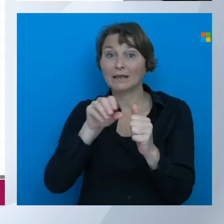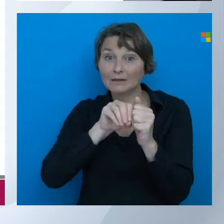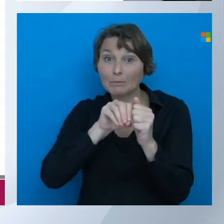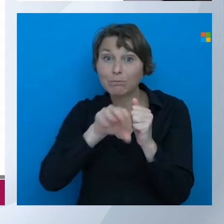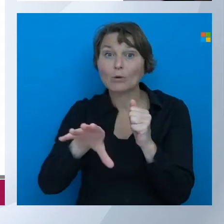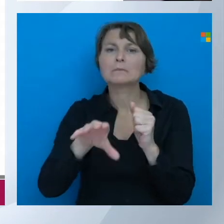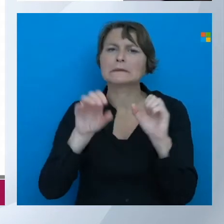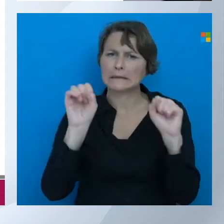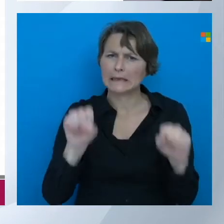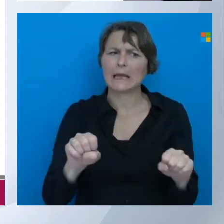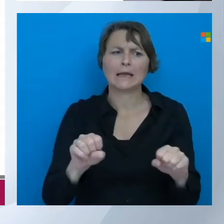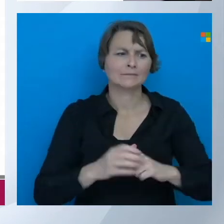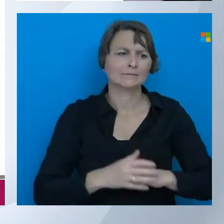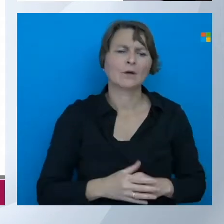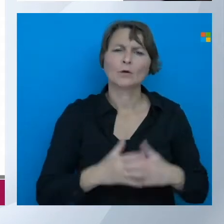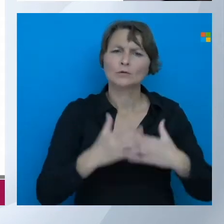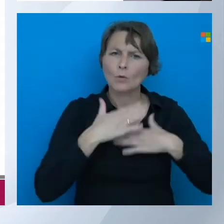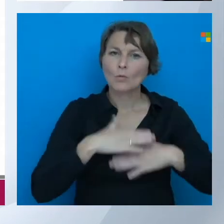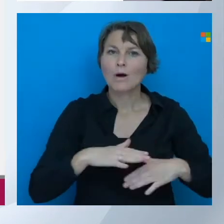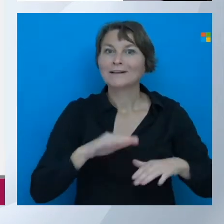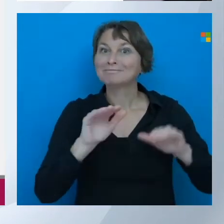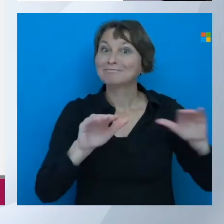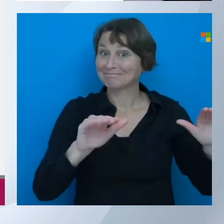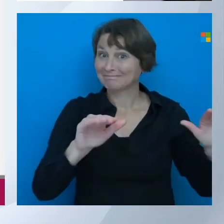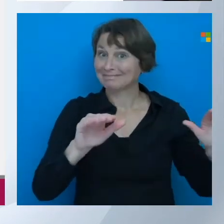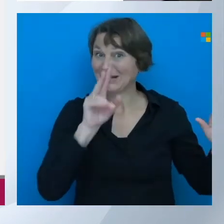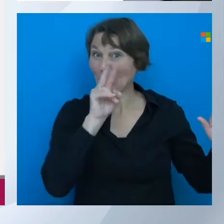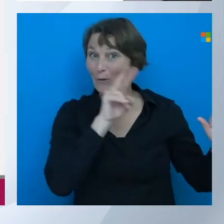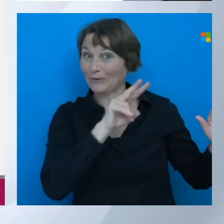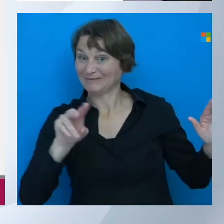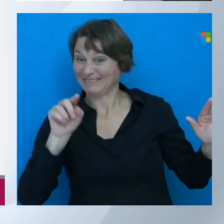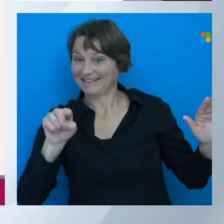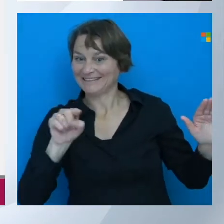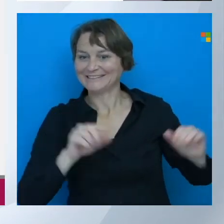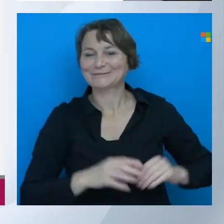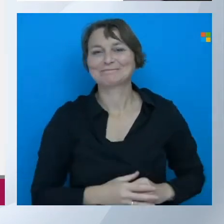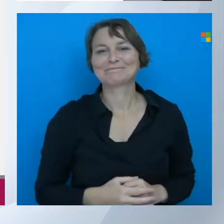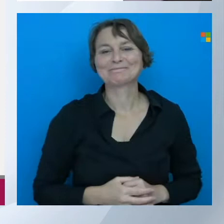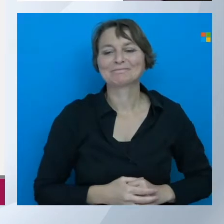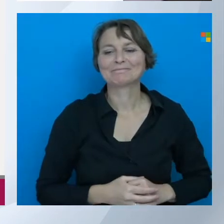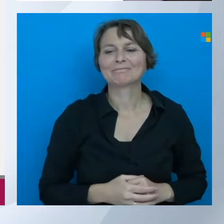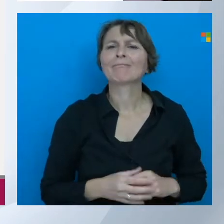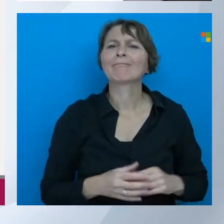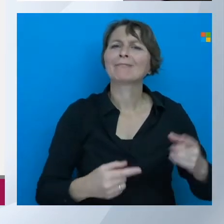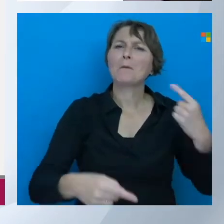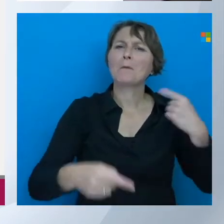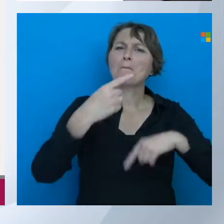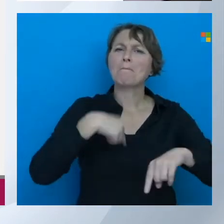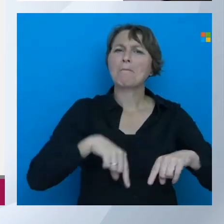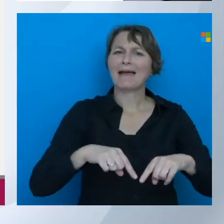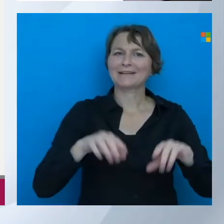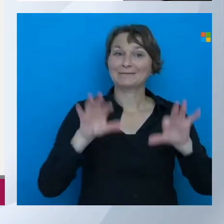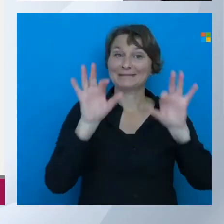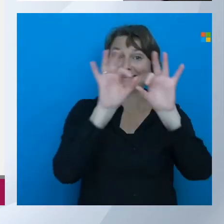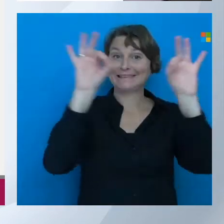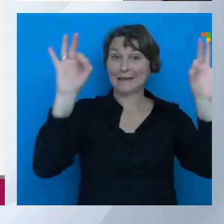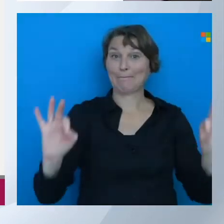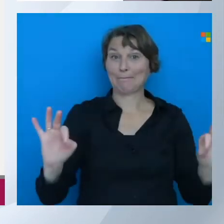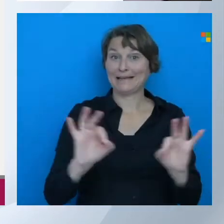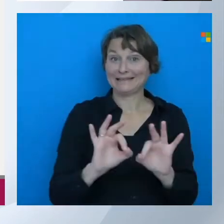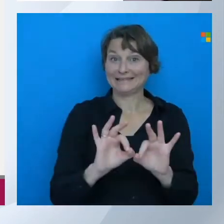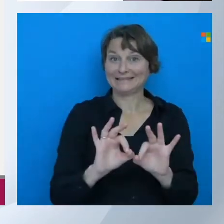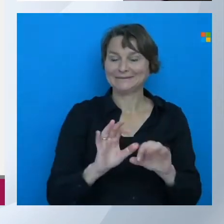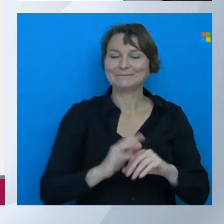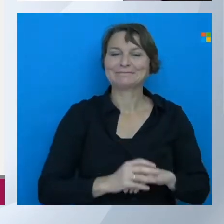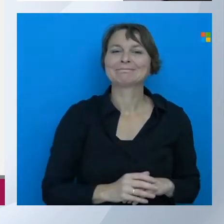sure that there's a shout out to that section as well. Back to templates. So now that I have my